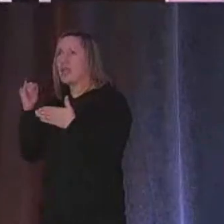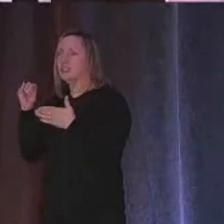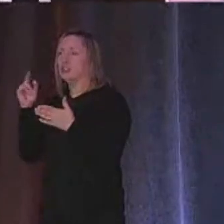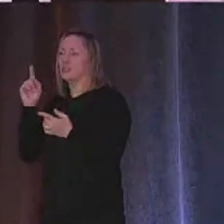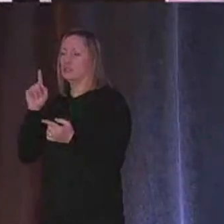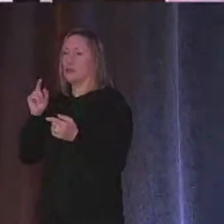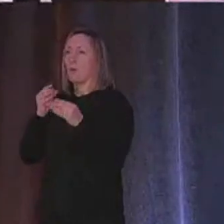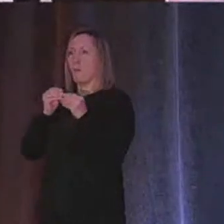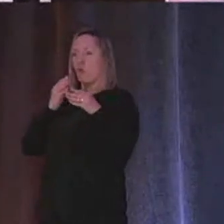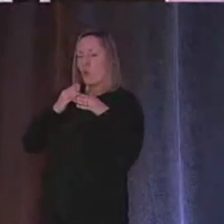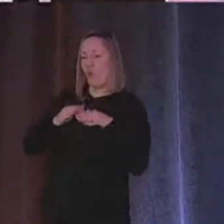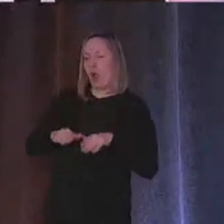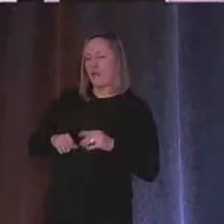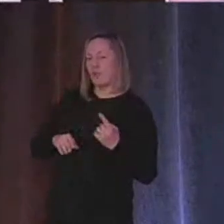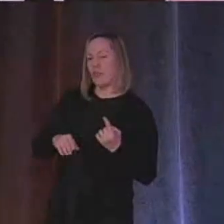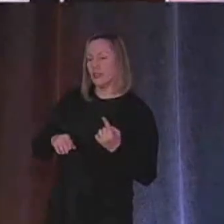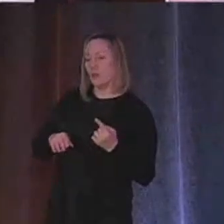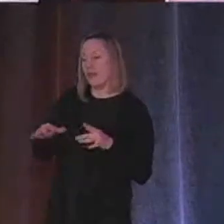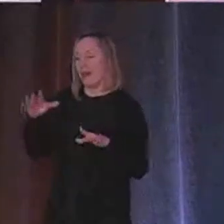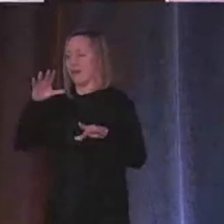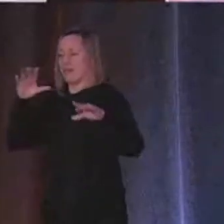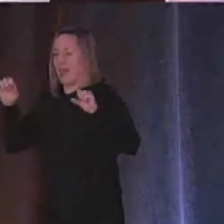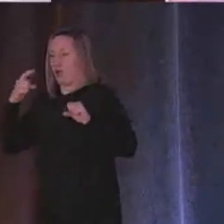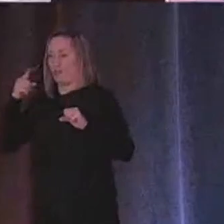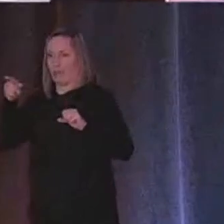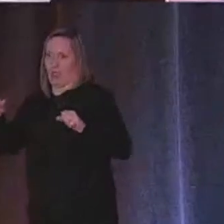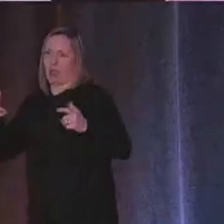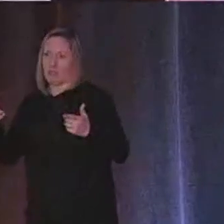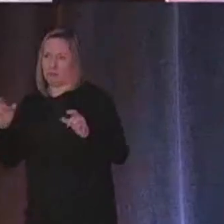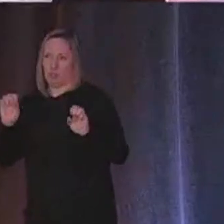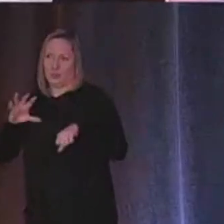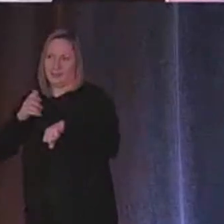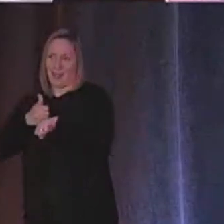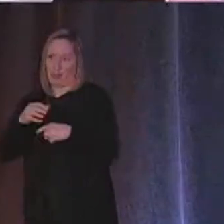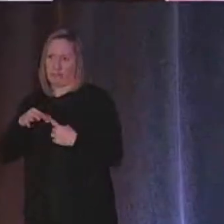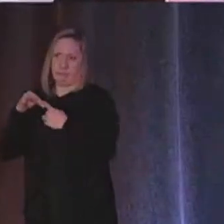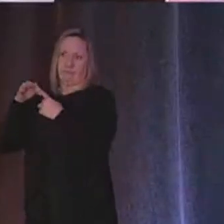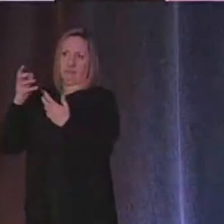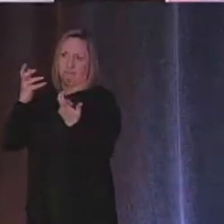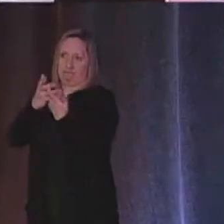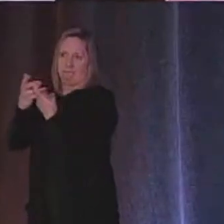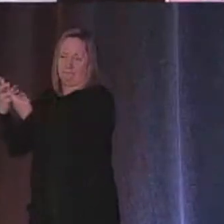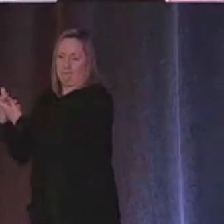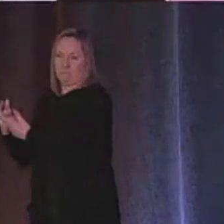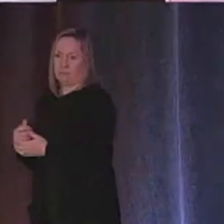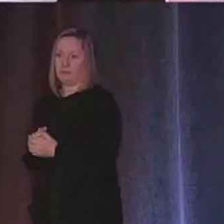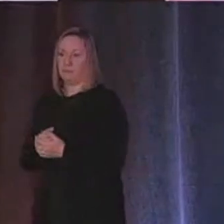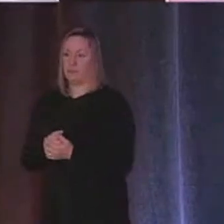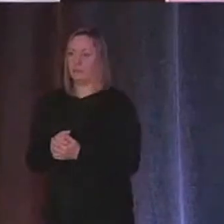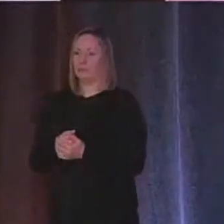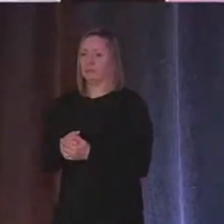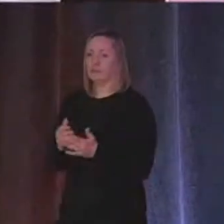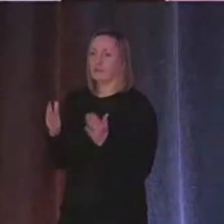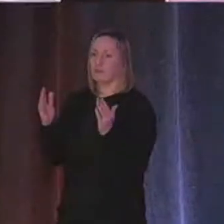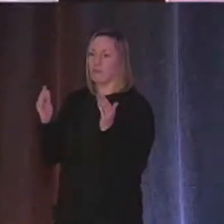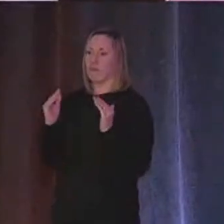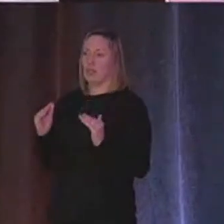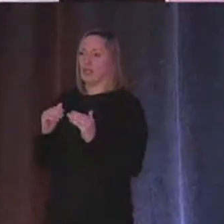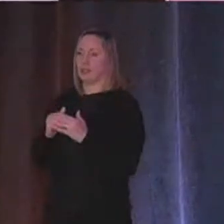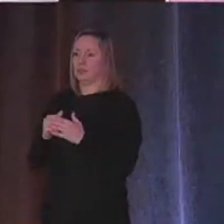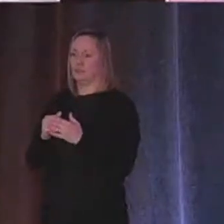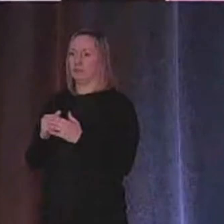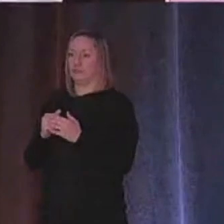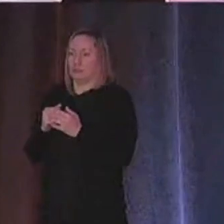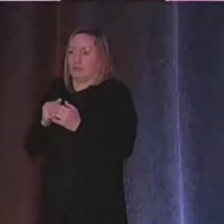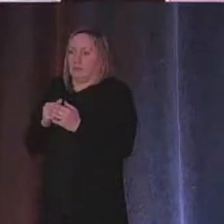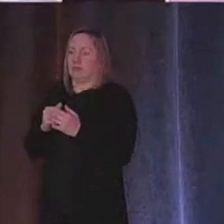one of them and more sound for the other. So what's next, right? So we're in